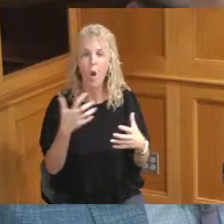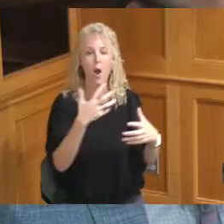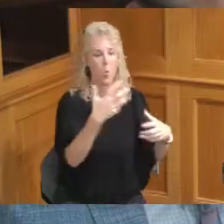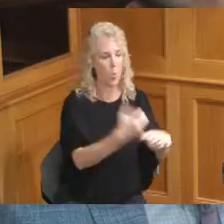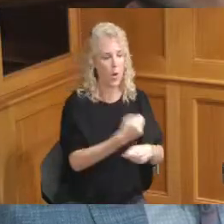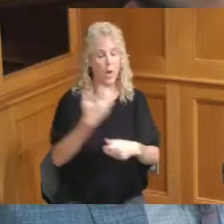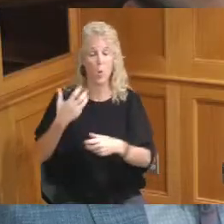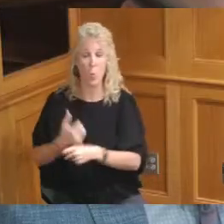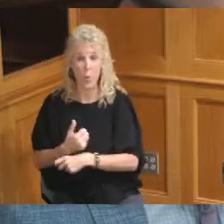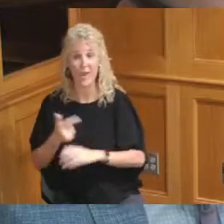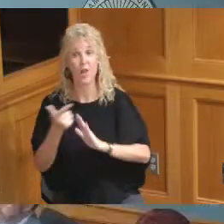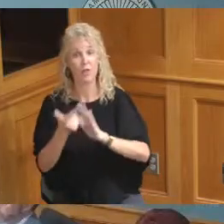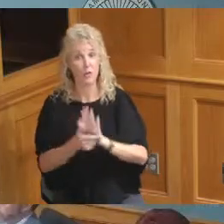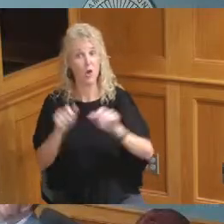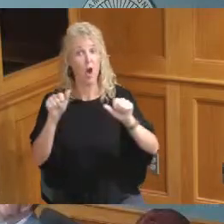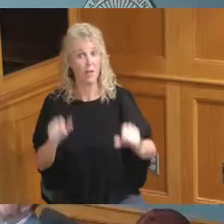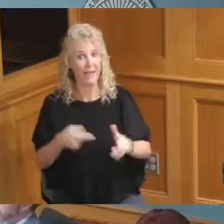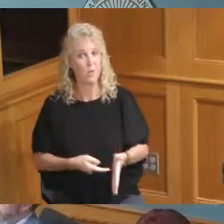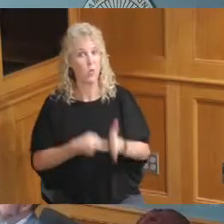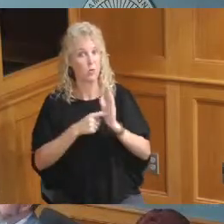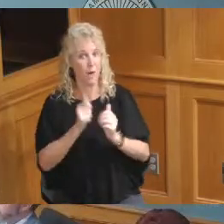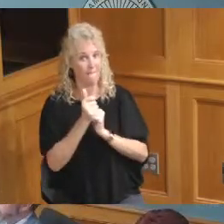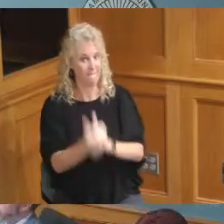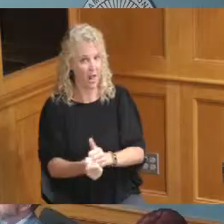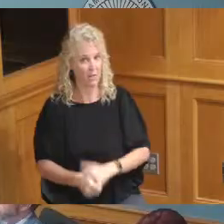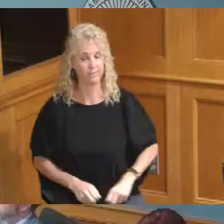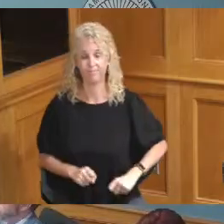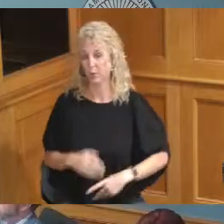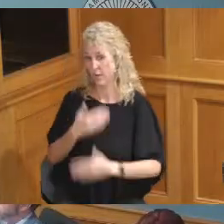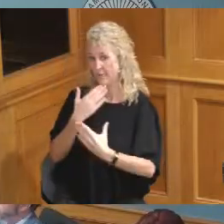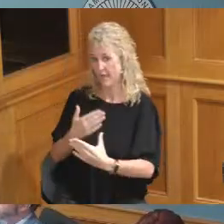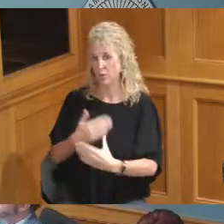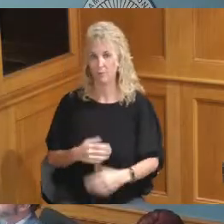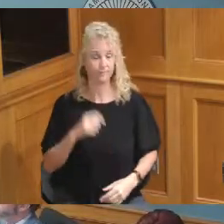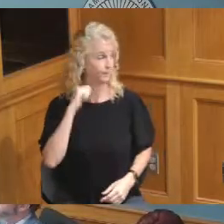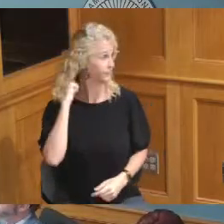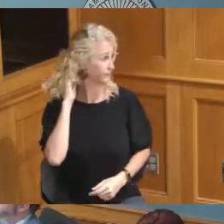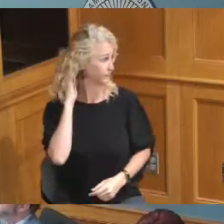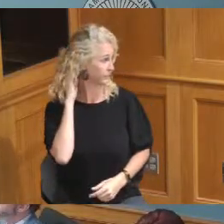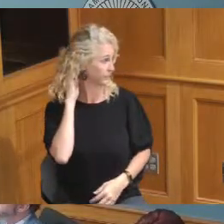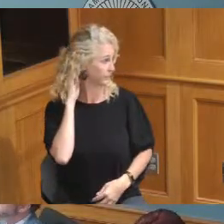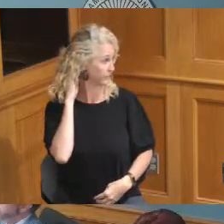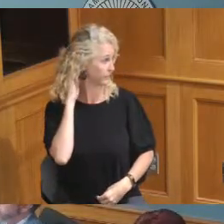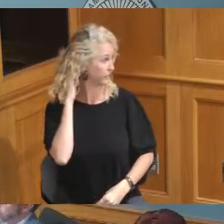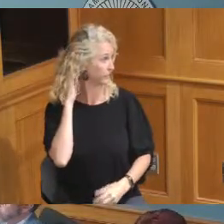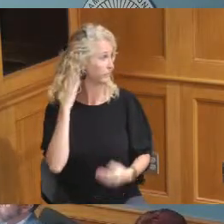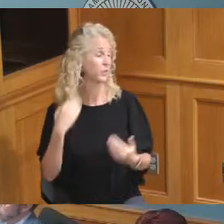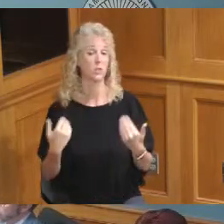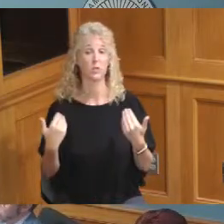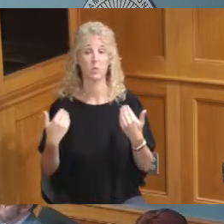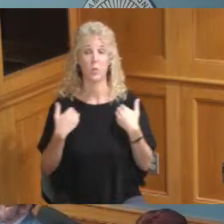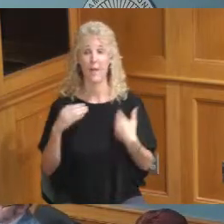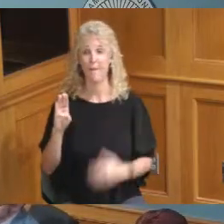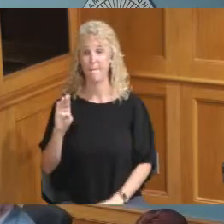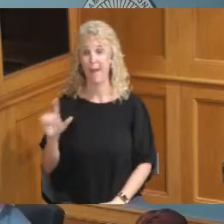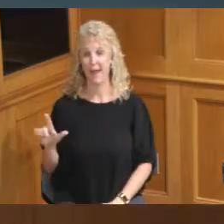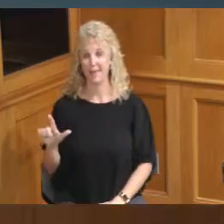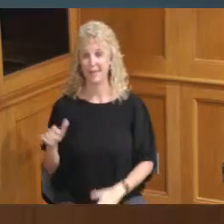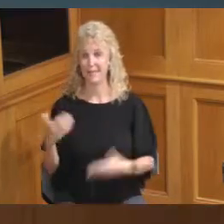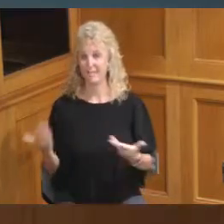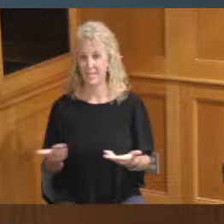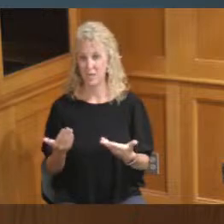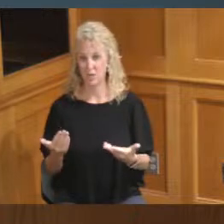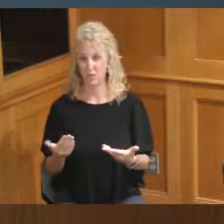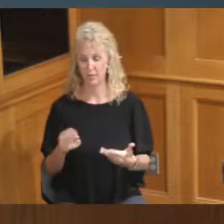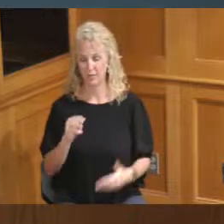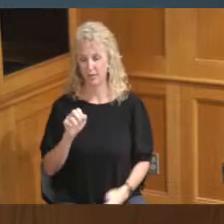law. Thank you. Thank you. So we have a by leave item, a resolution in front of us today.